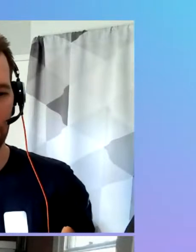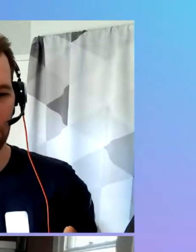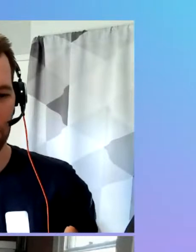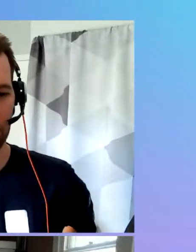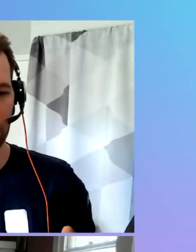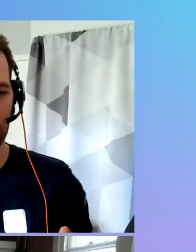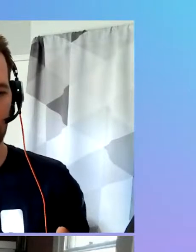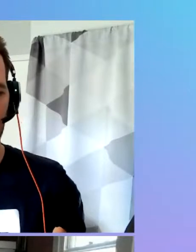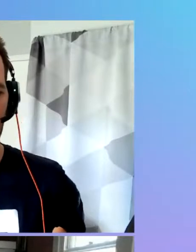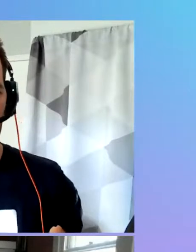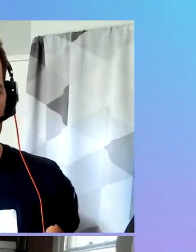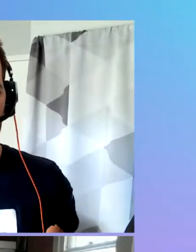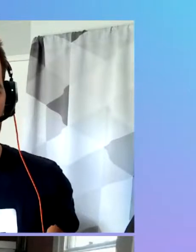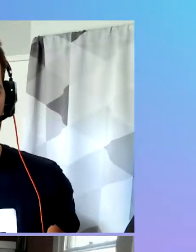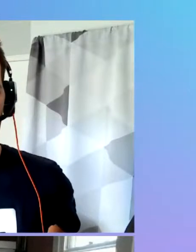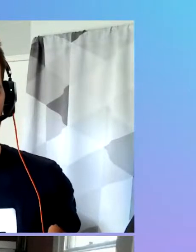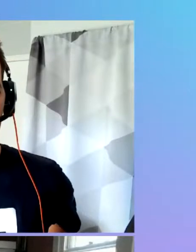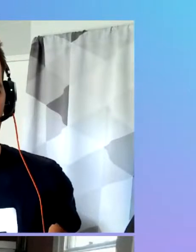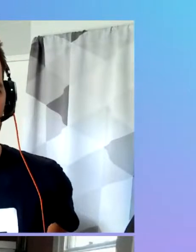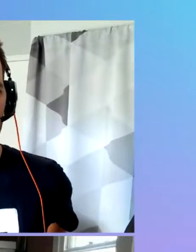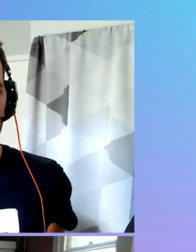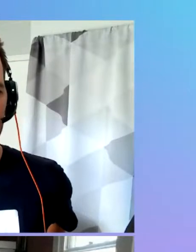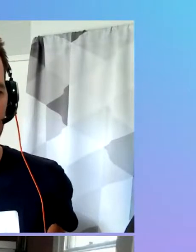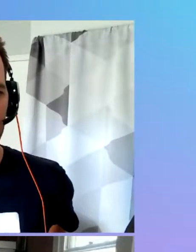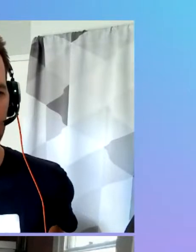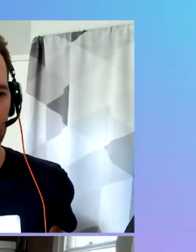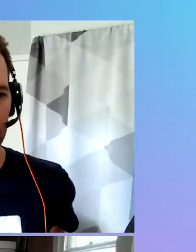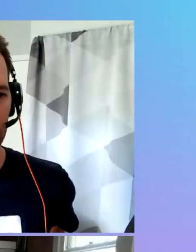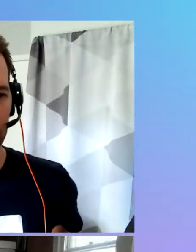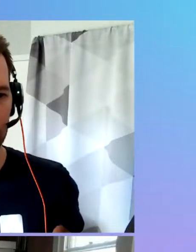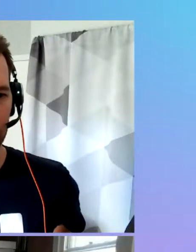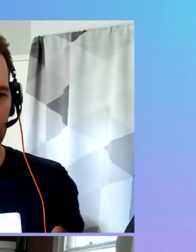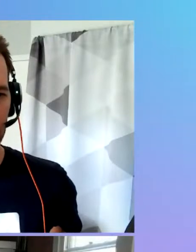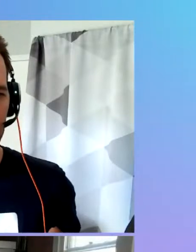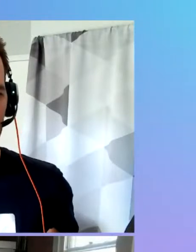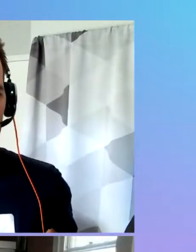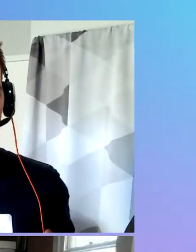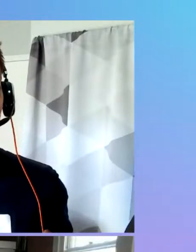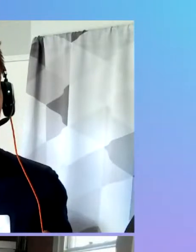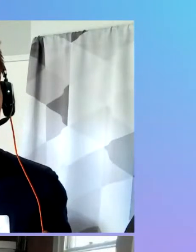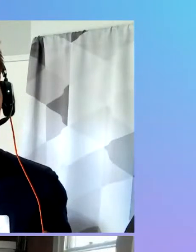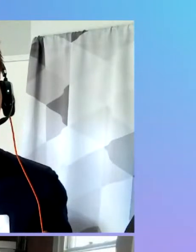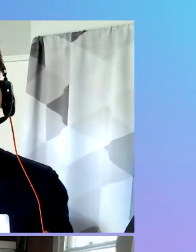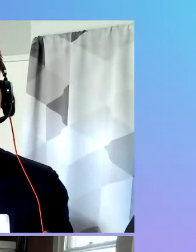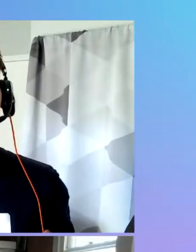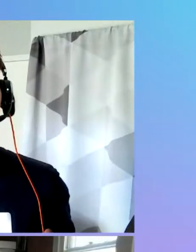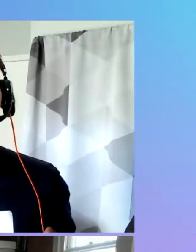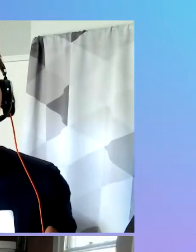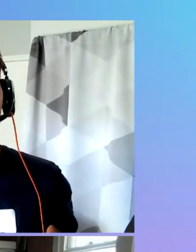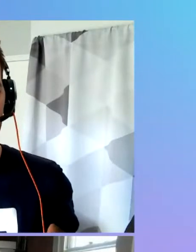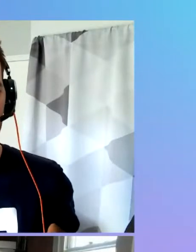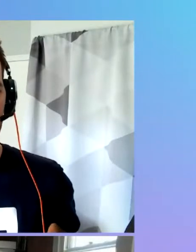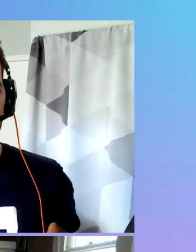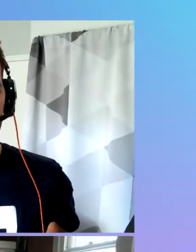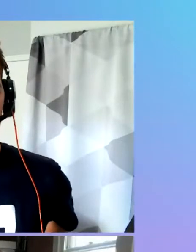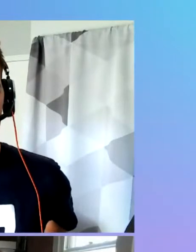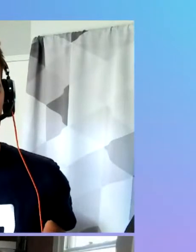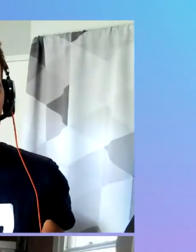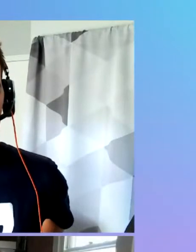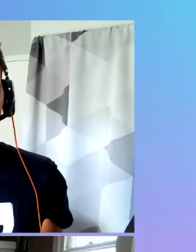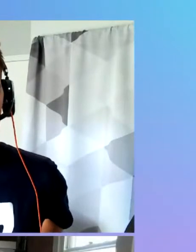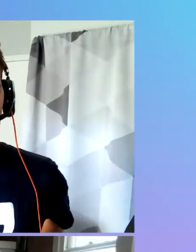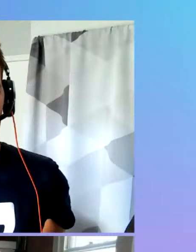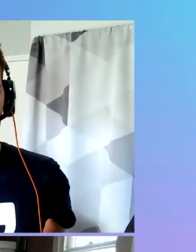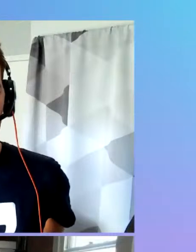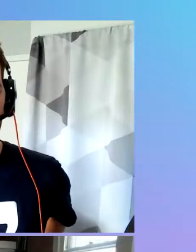accessibility related profession. However, you can also just you can get a degree in a related